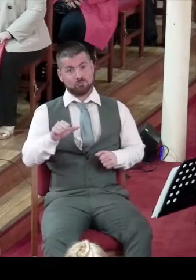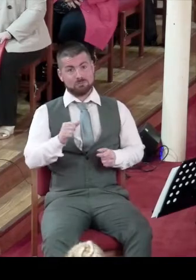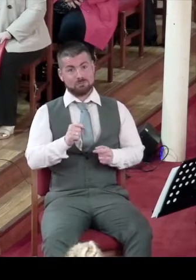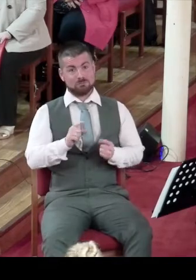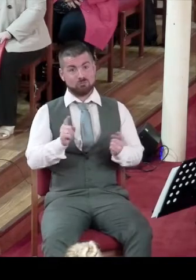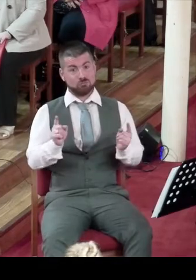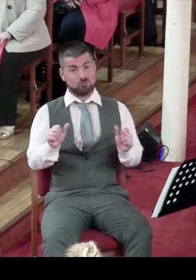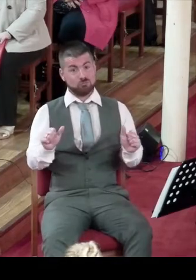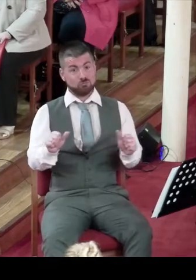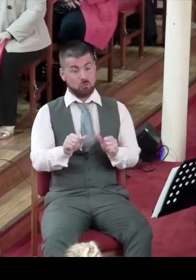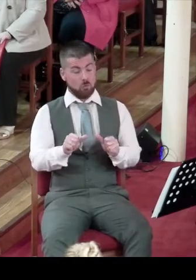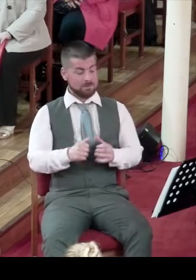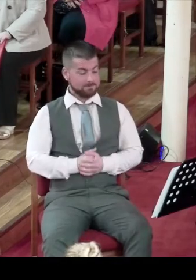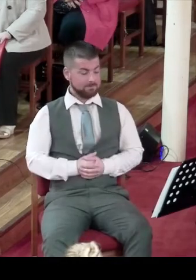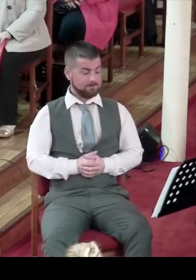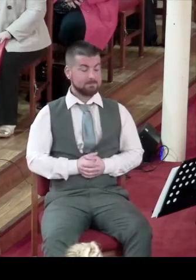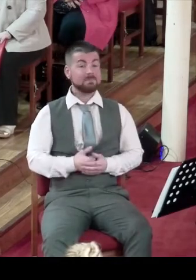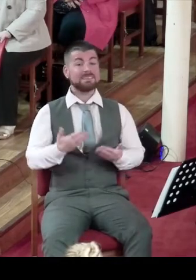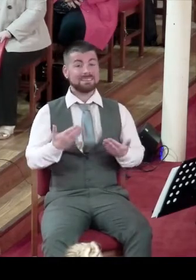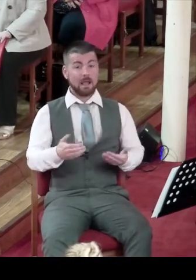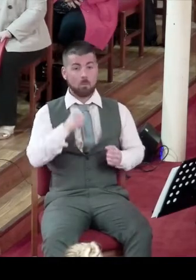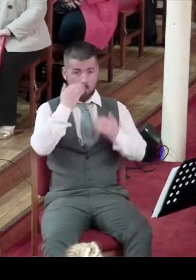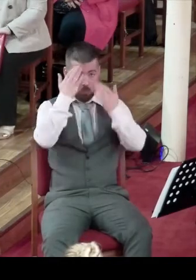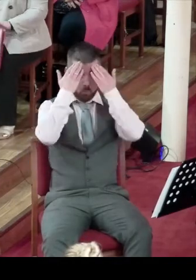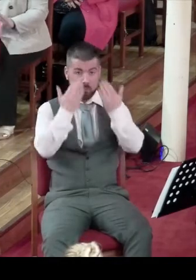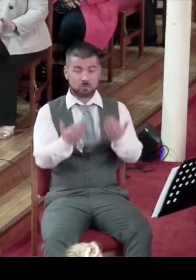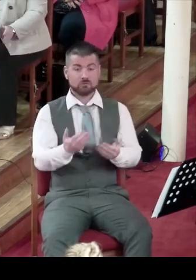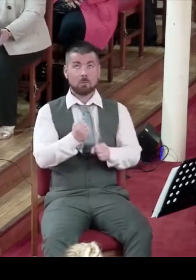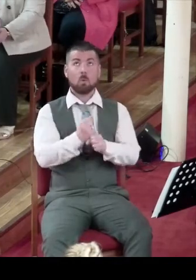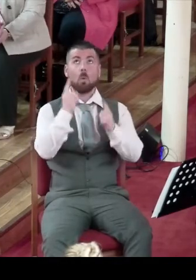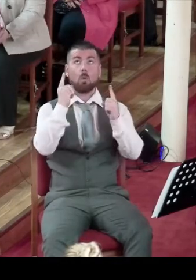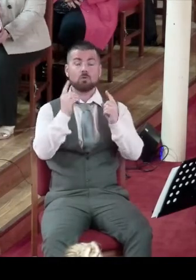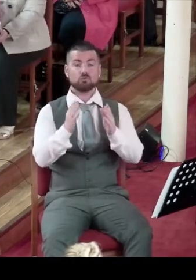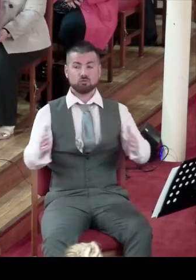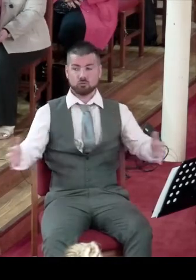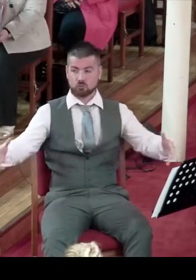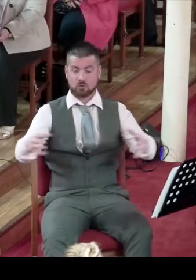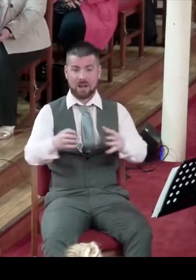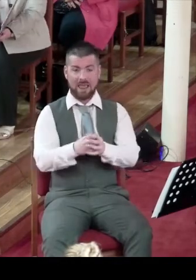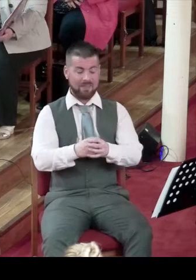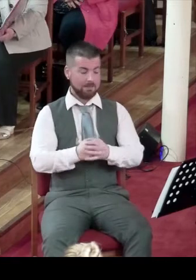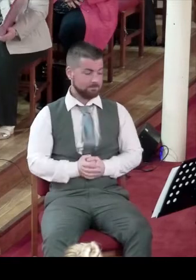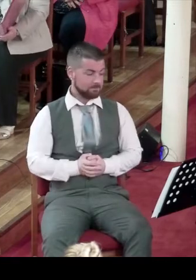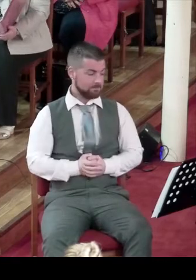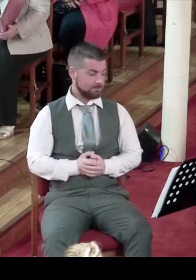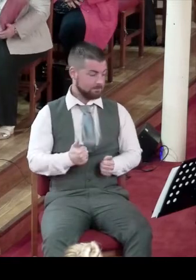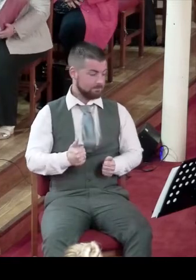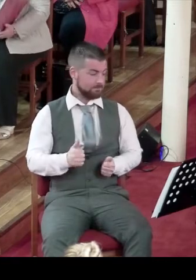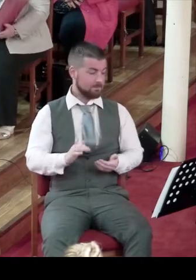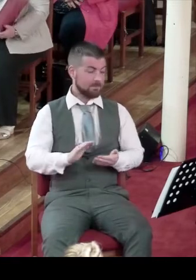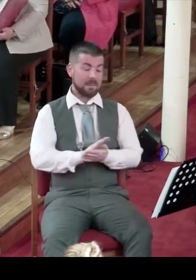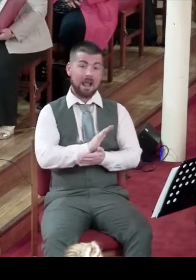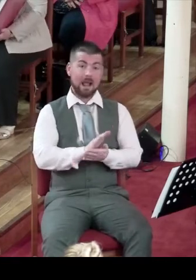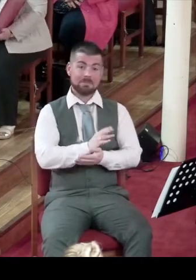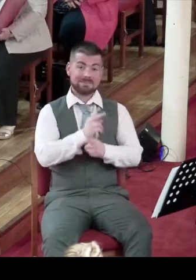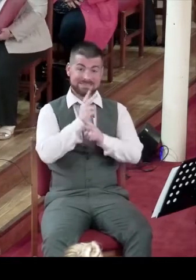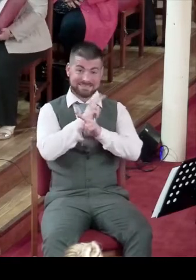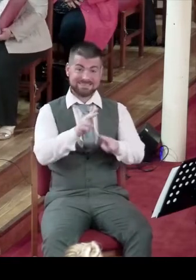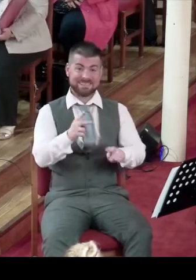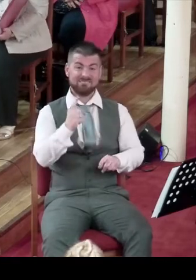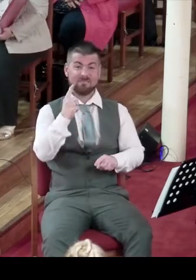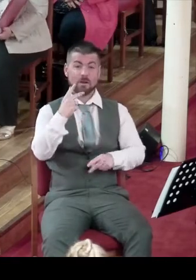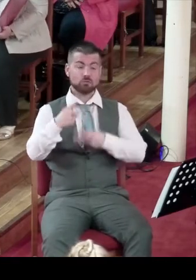Right, here we go. We're here to worship God together. Happy to see that our first hymn has